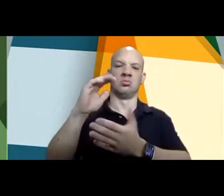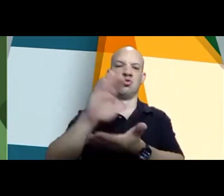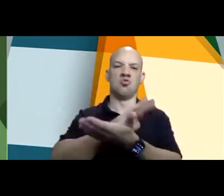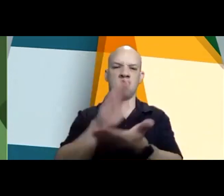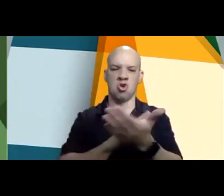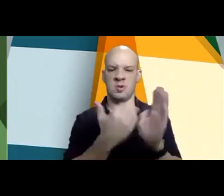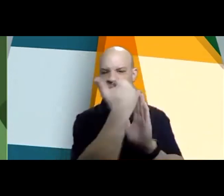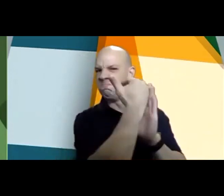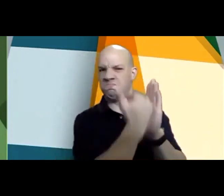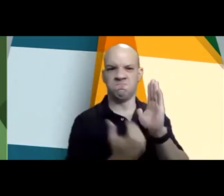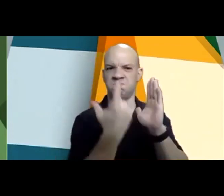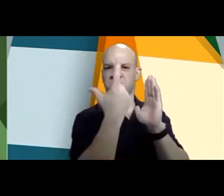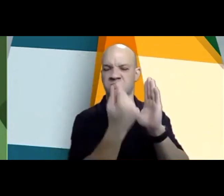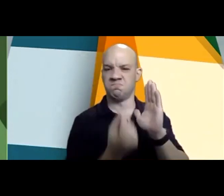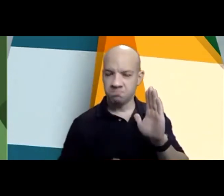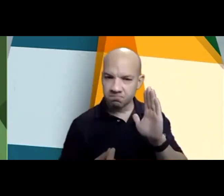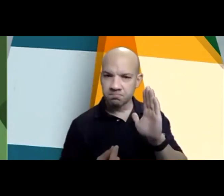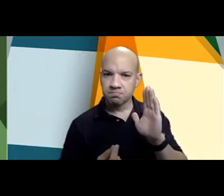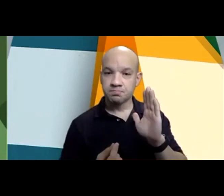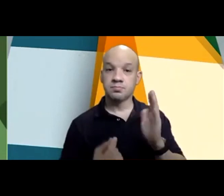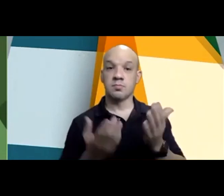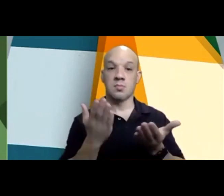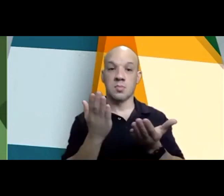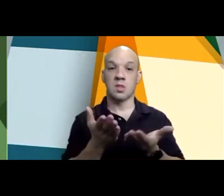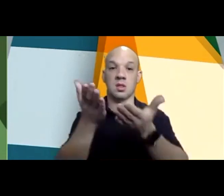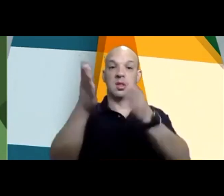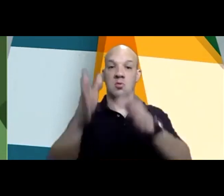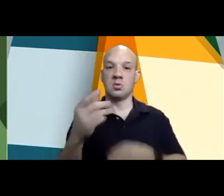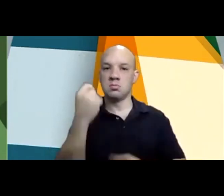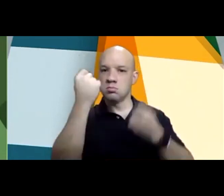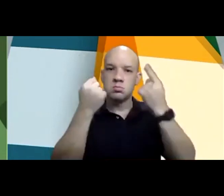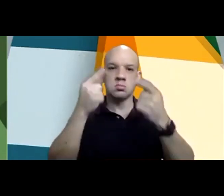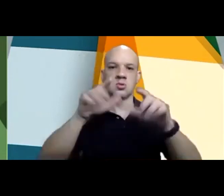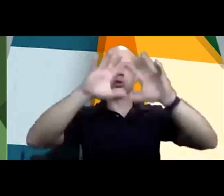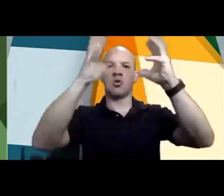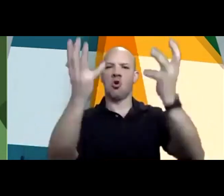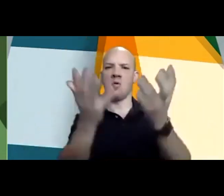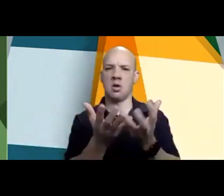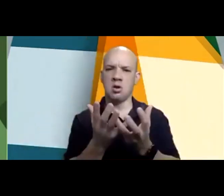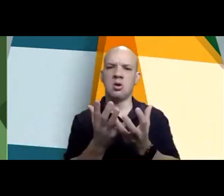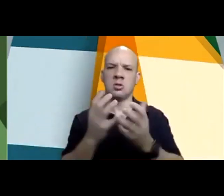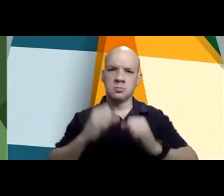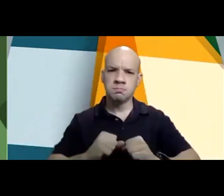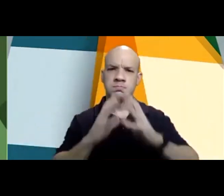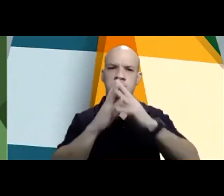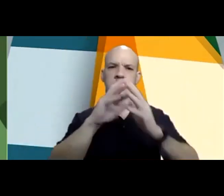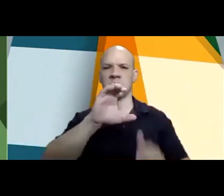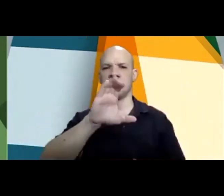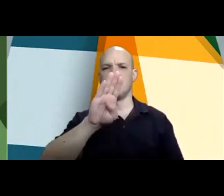proposal, including the proposer's understanding of the overall implementation of the